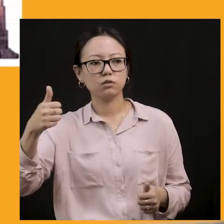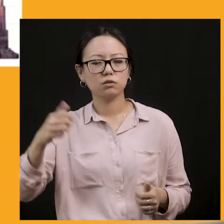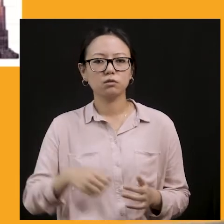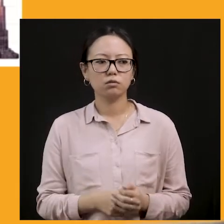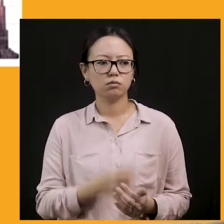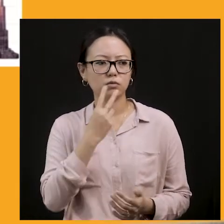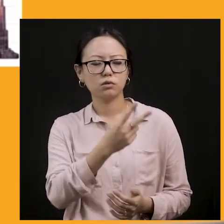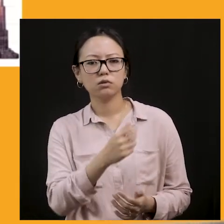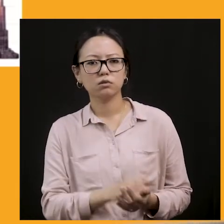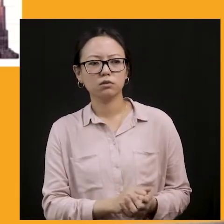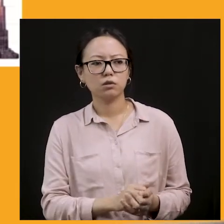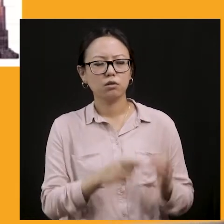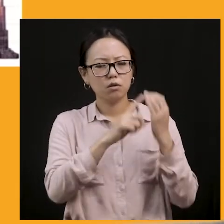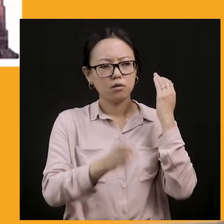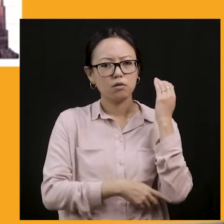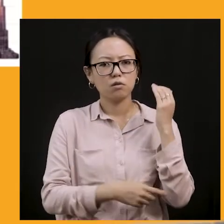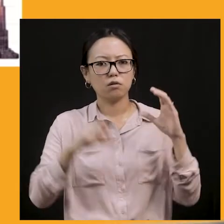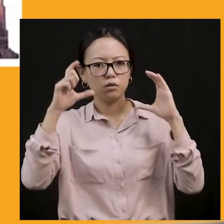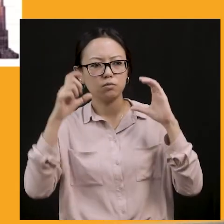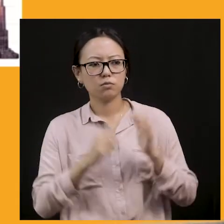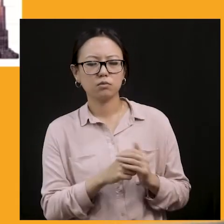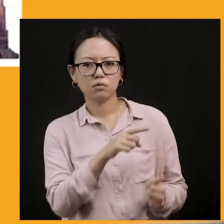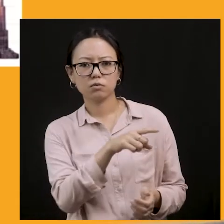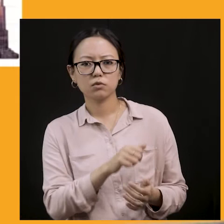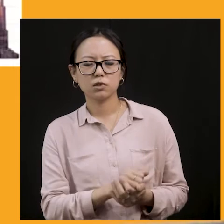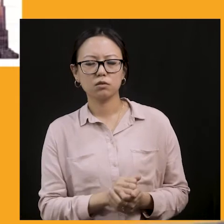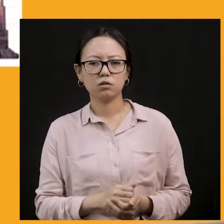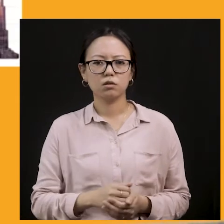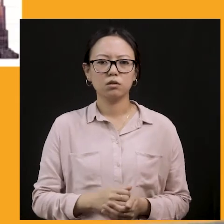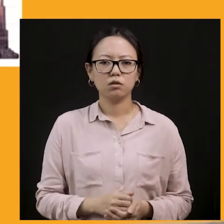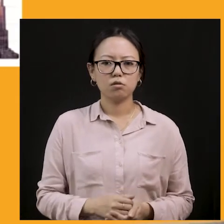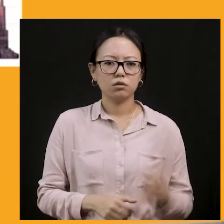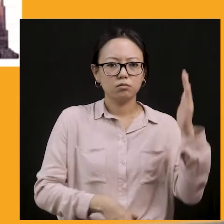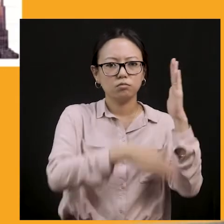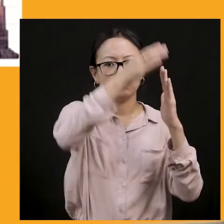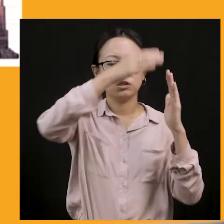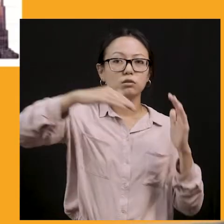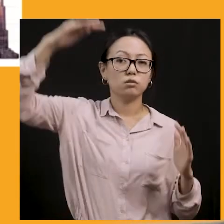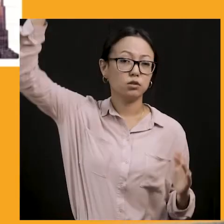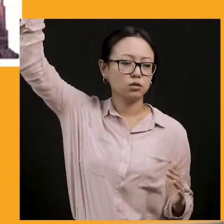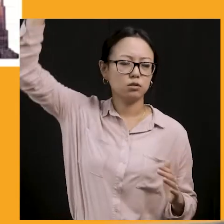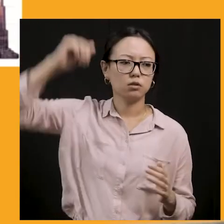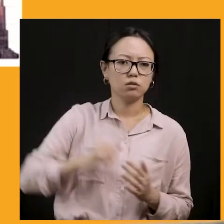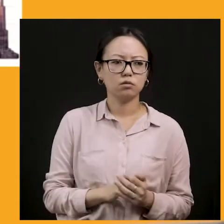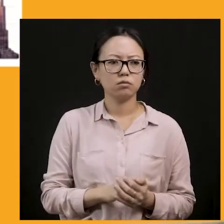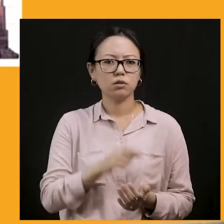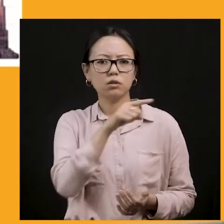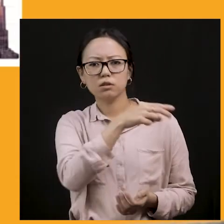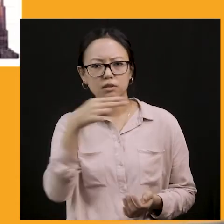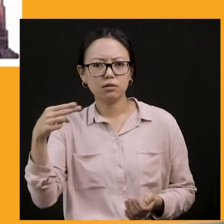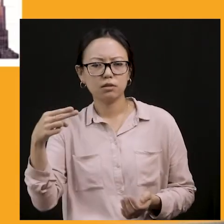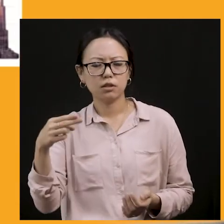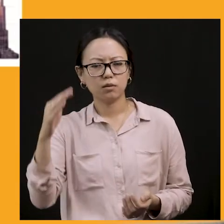one. And just for your knowledge, for fun facts, do you know the name of this building? It